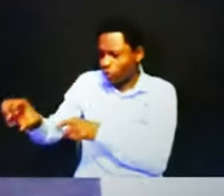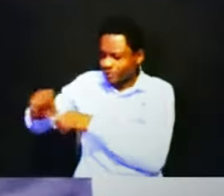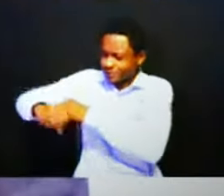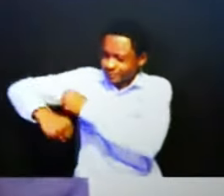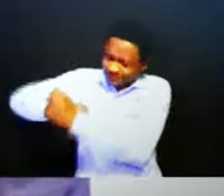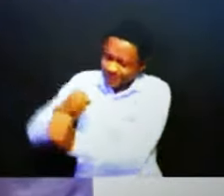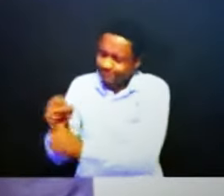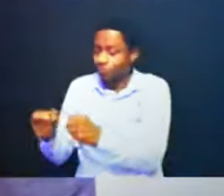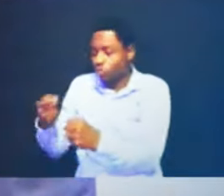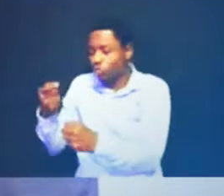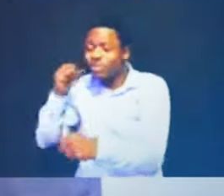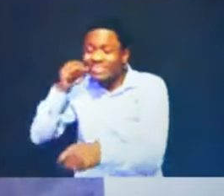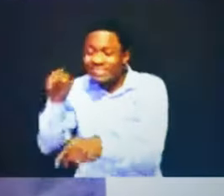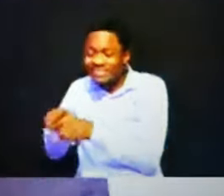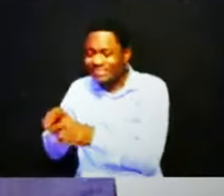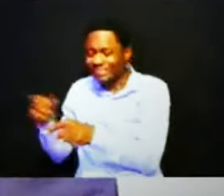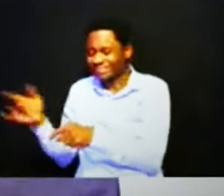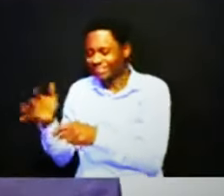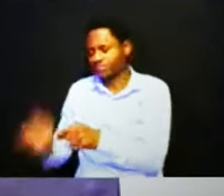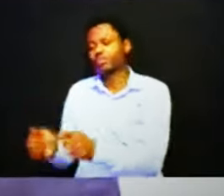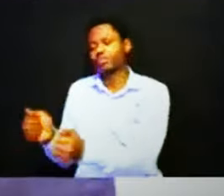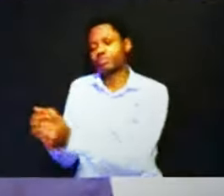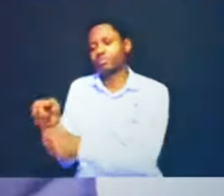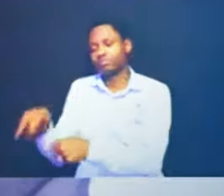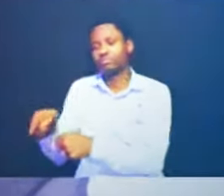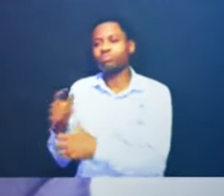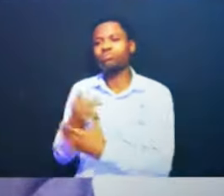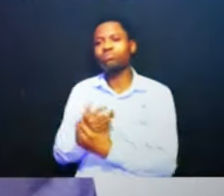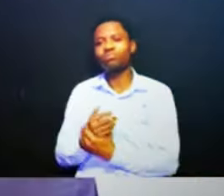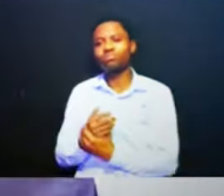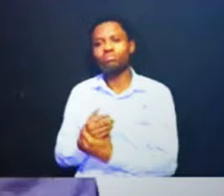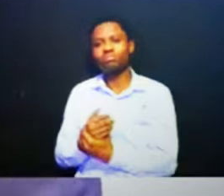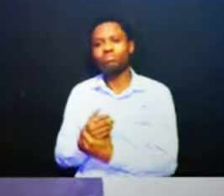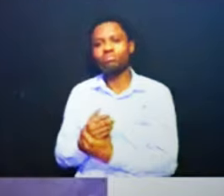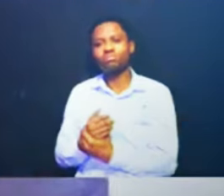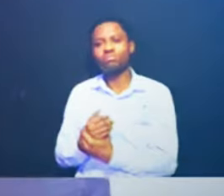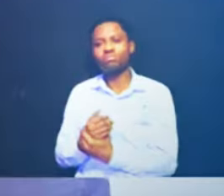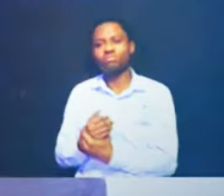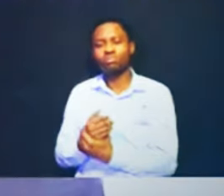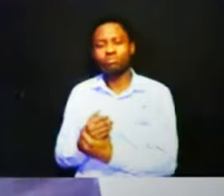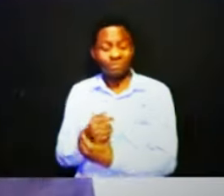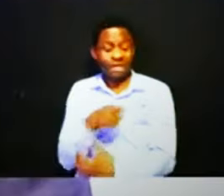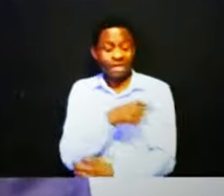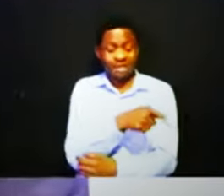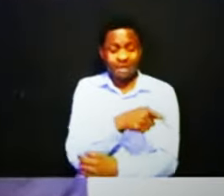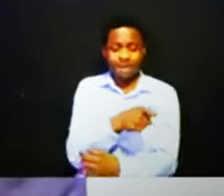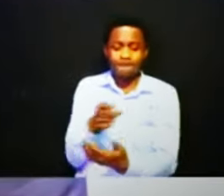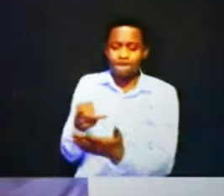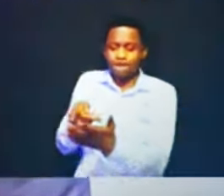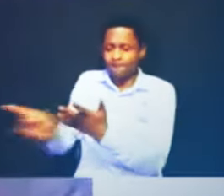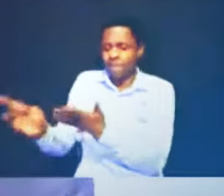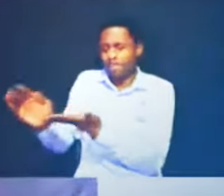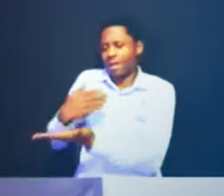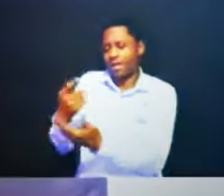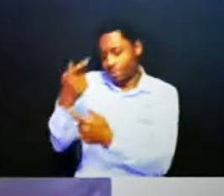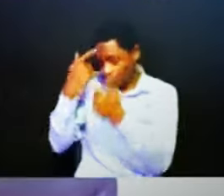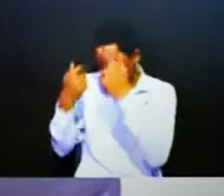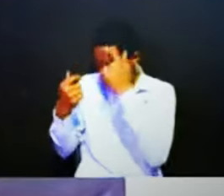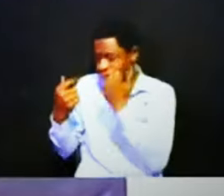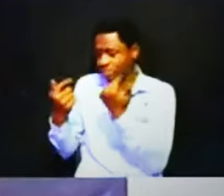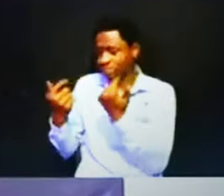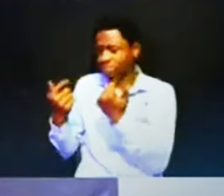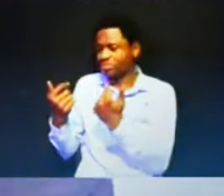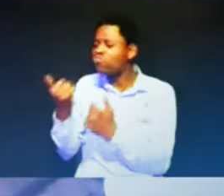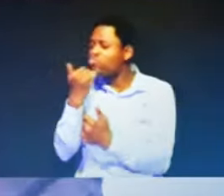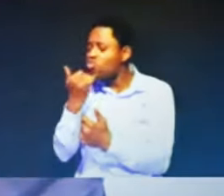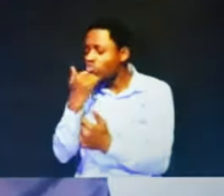Amnon raped the sister. The woman said, Amnon, died. Absalom revenged by killing his brother.